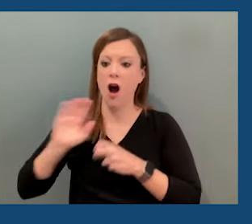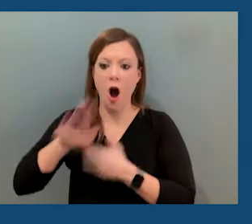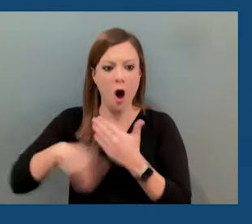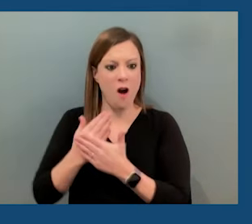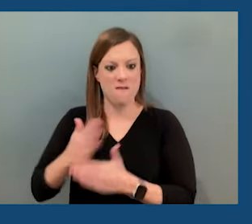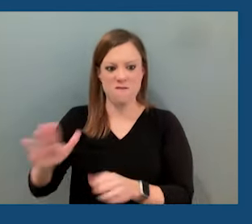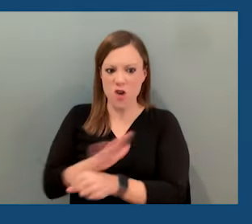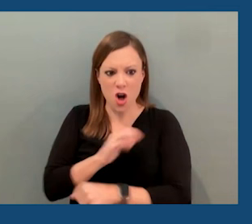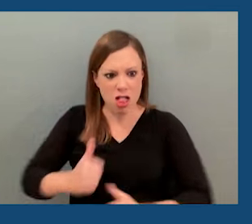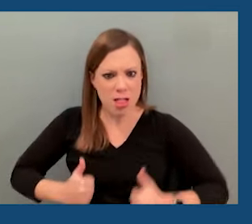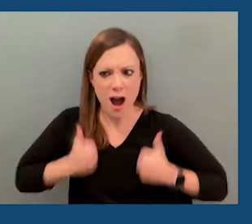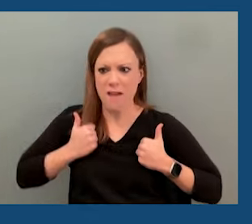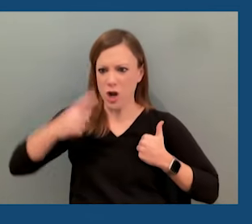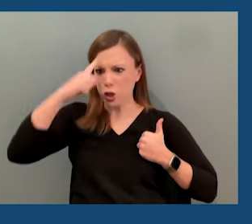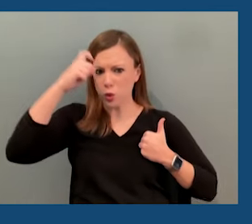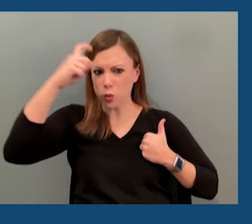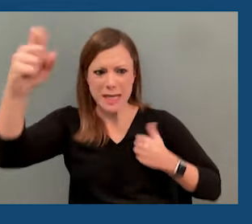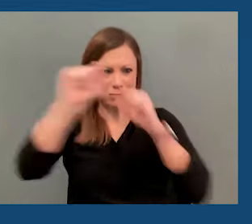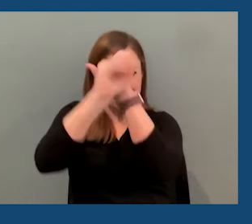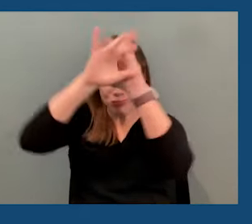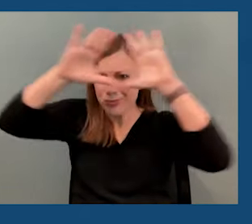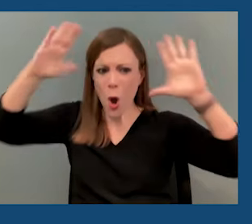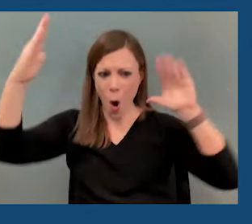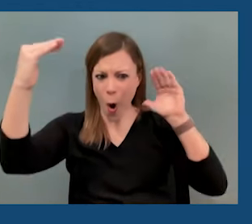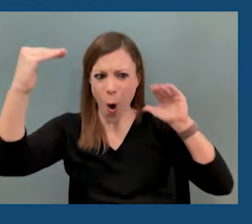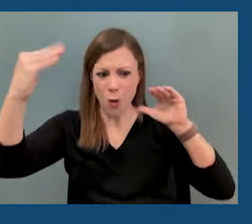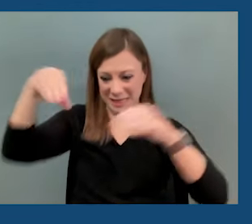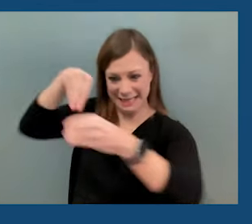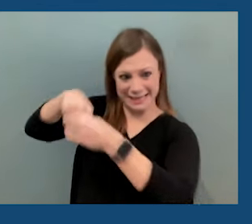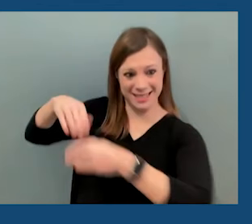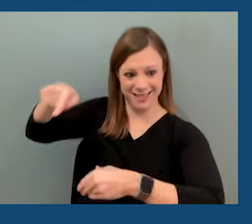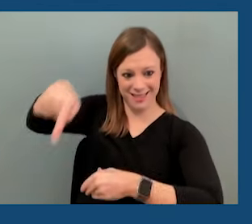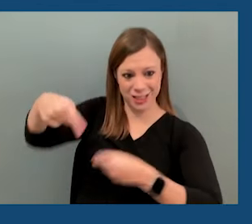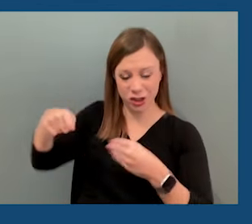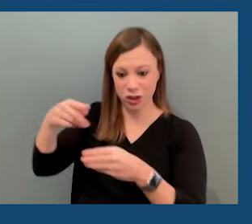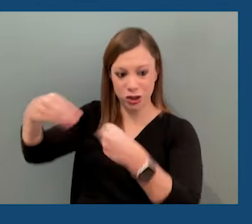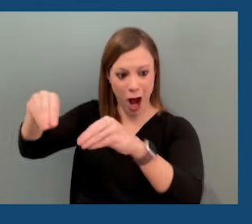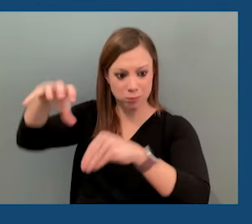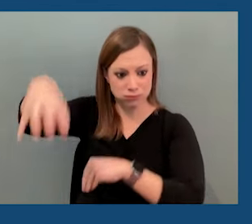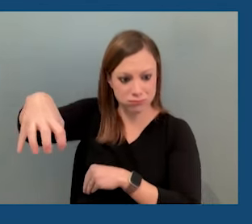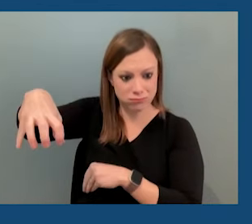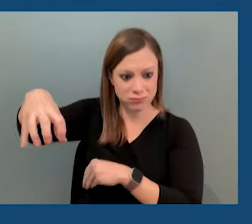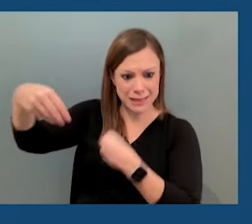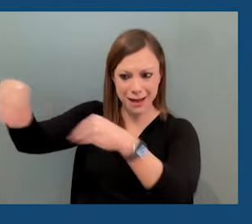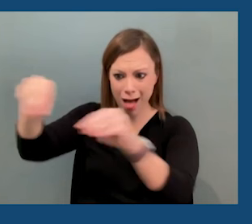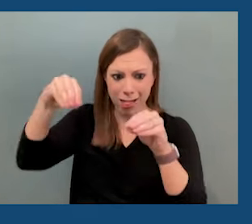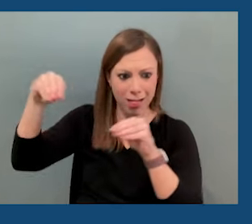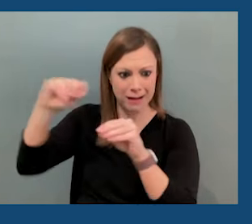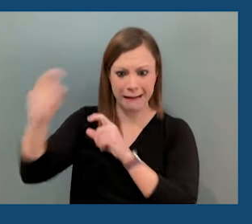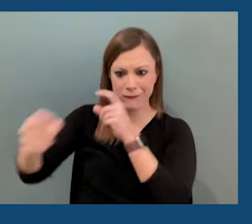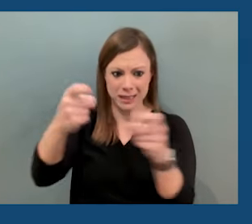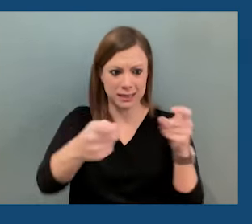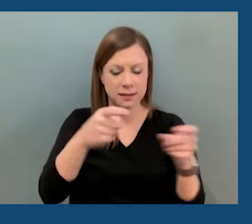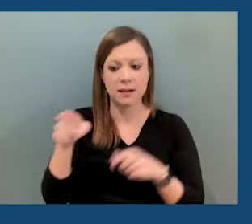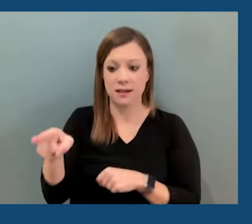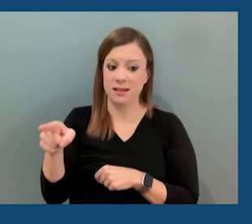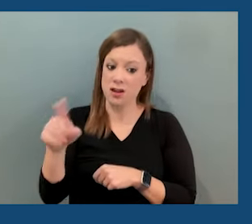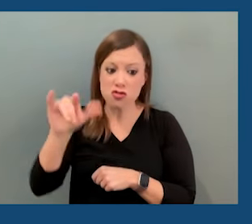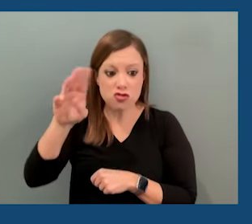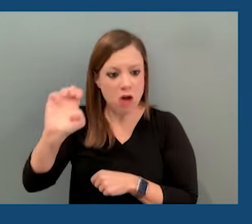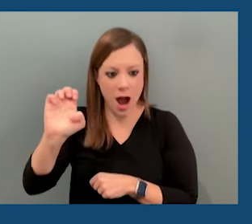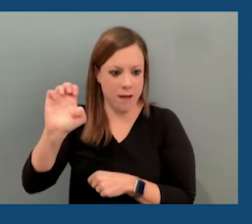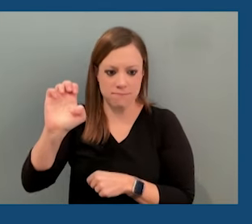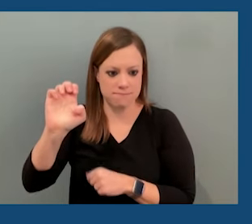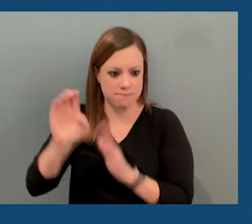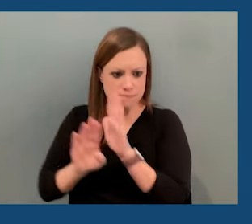dreams in a little business, a little retail shop, sold flowers, sold gifts. And, you know, crime was not what it is today. She